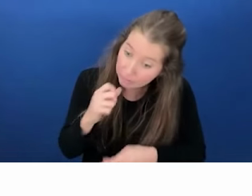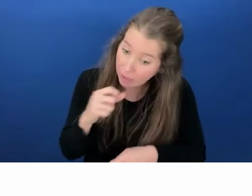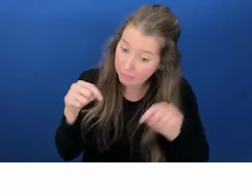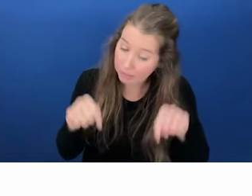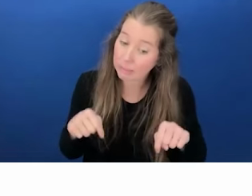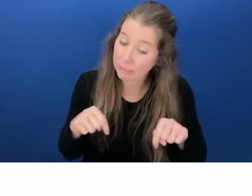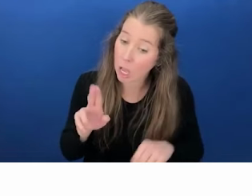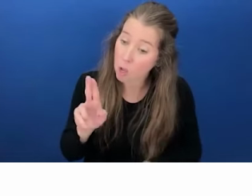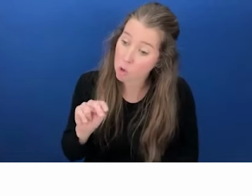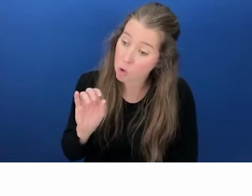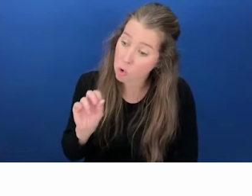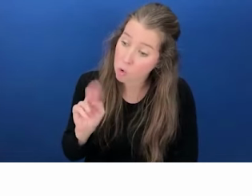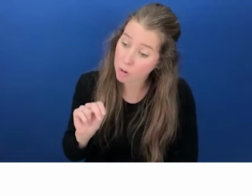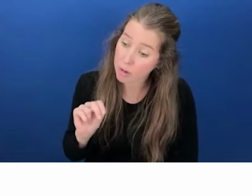meeting.